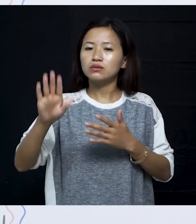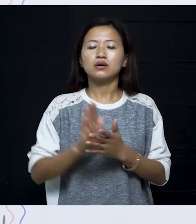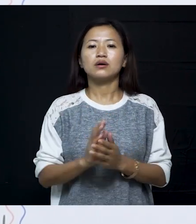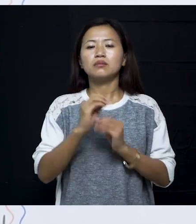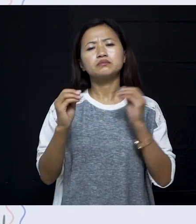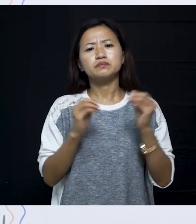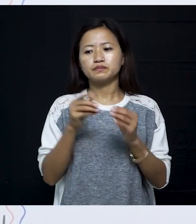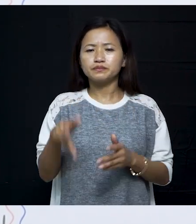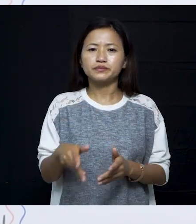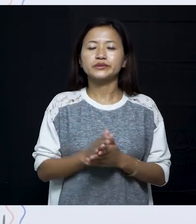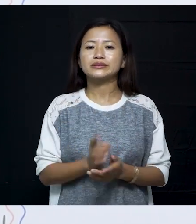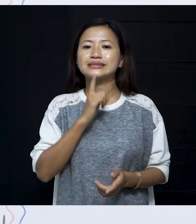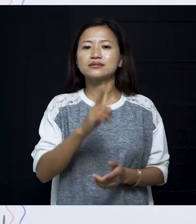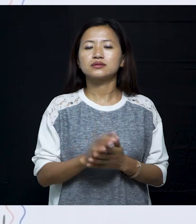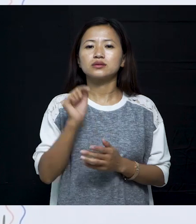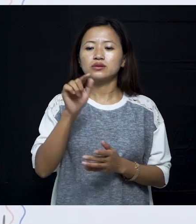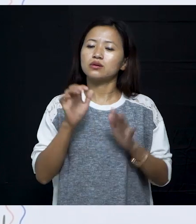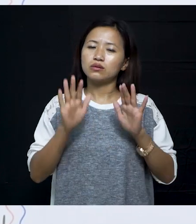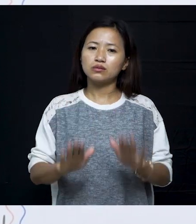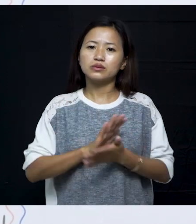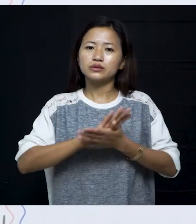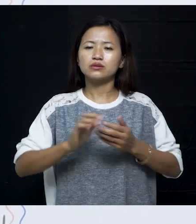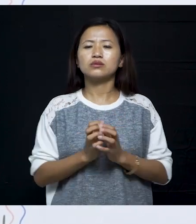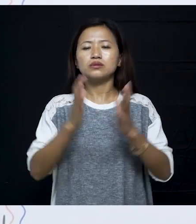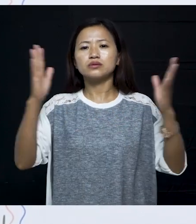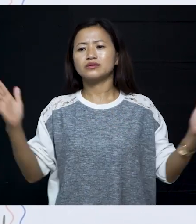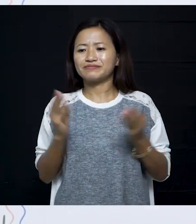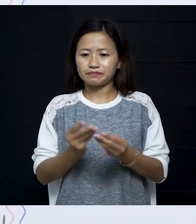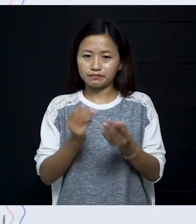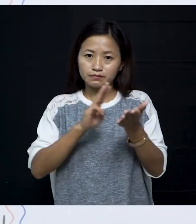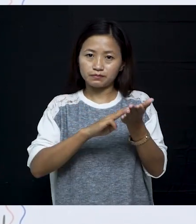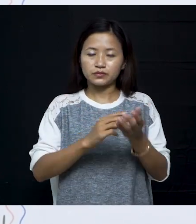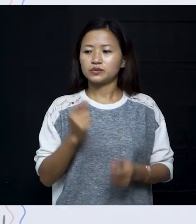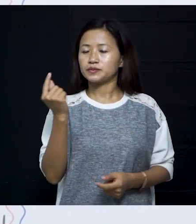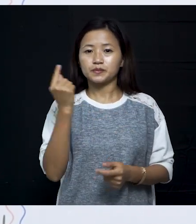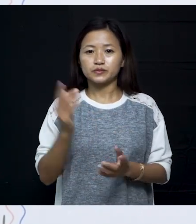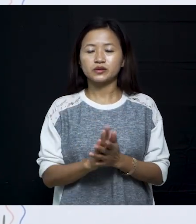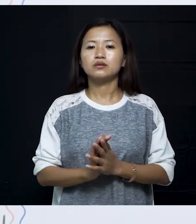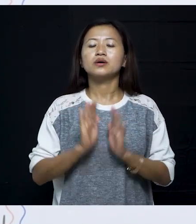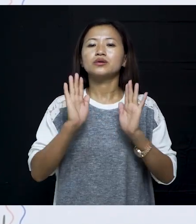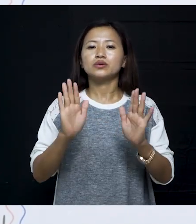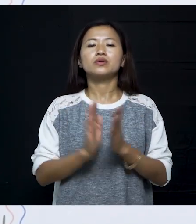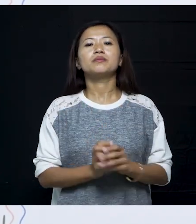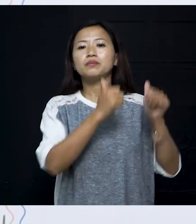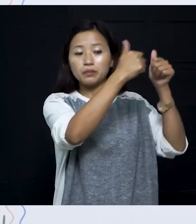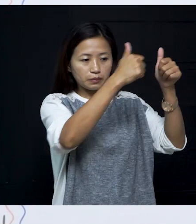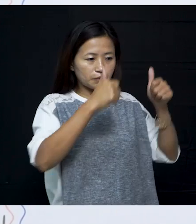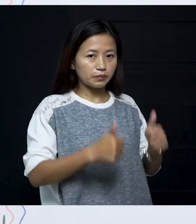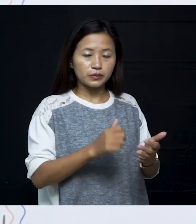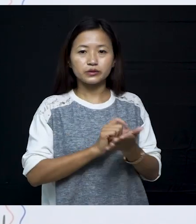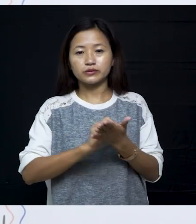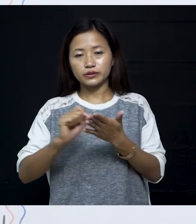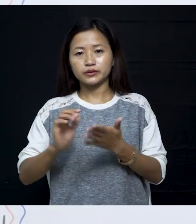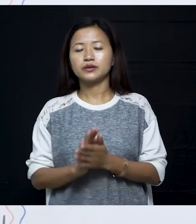it. But I'm telling you, you already have lots and lots of materials to use for your poster writing from the